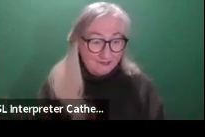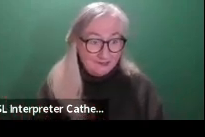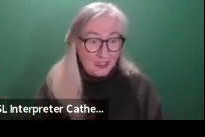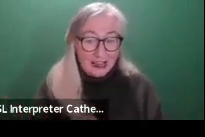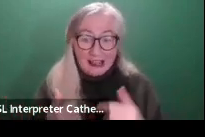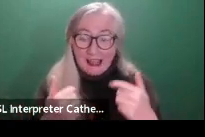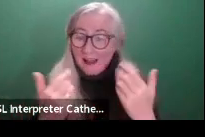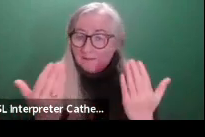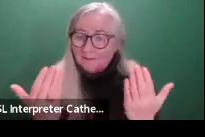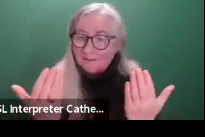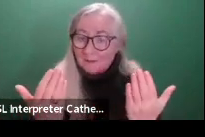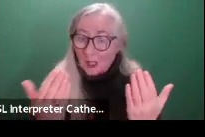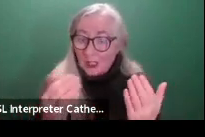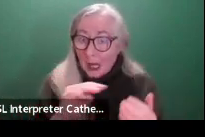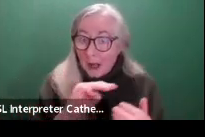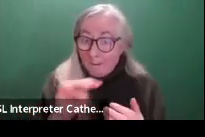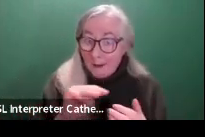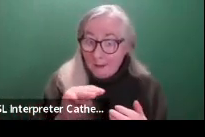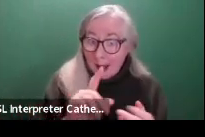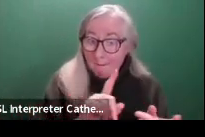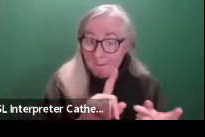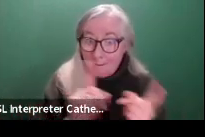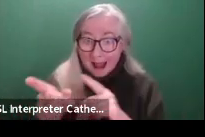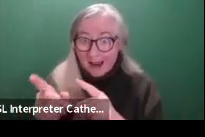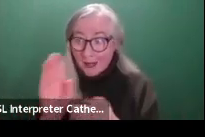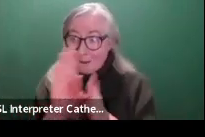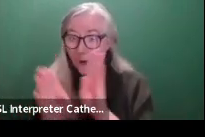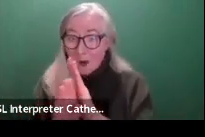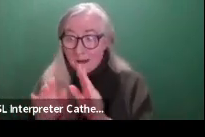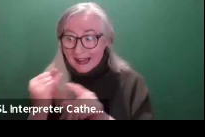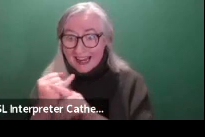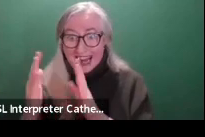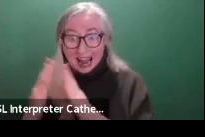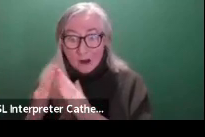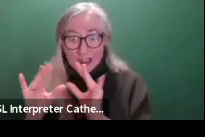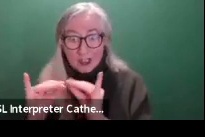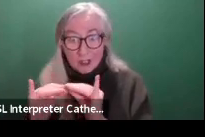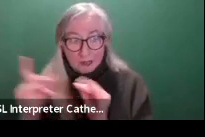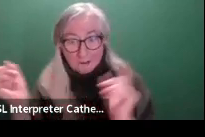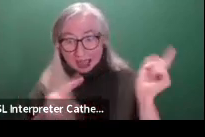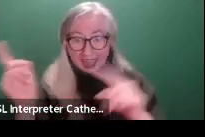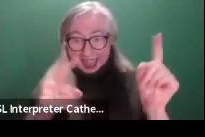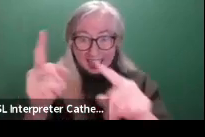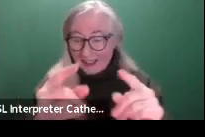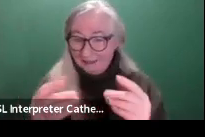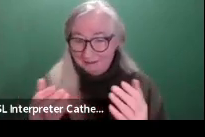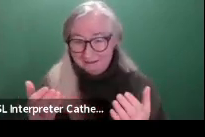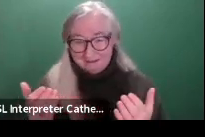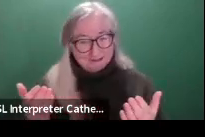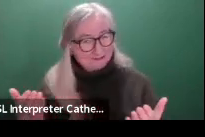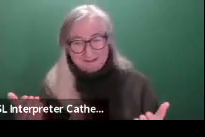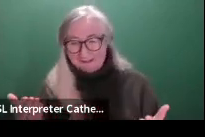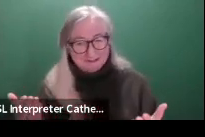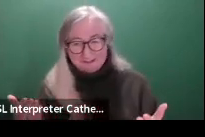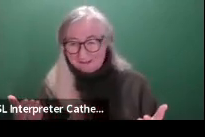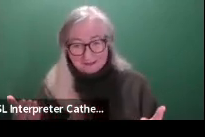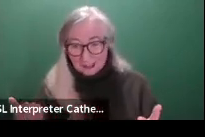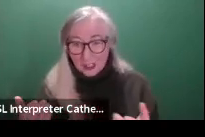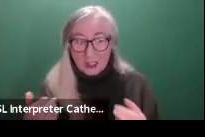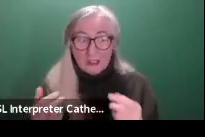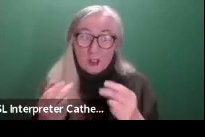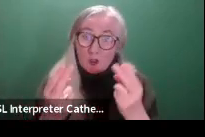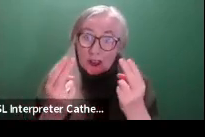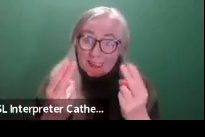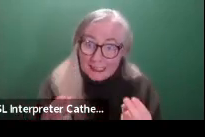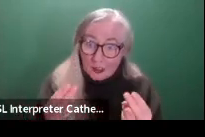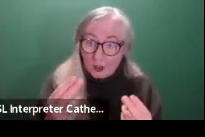really can't see people going back to being in-house interpreters in huge numbers anytime soon. They need to know that they